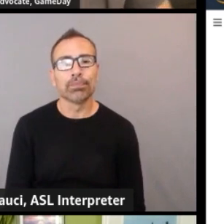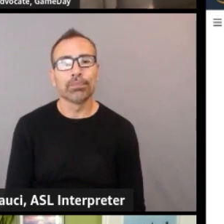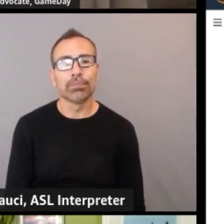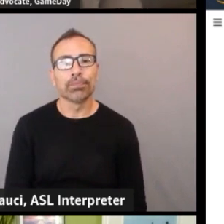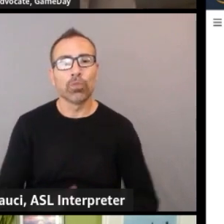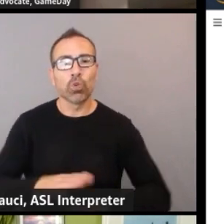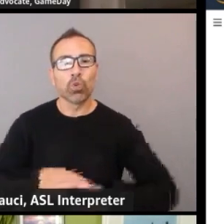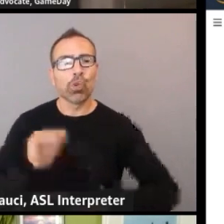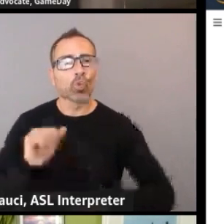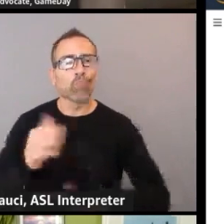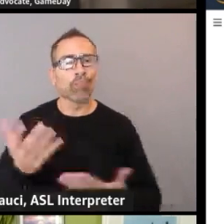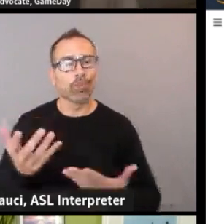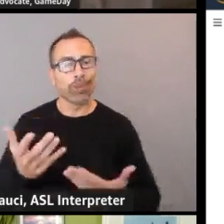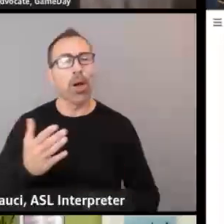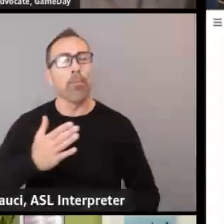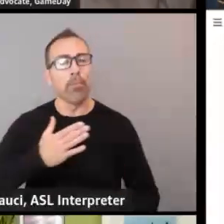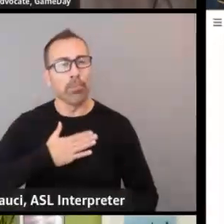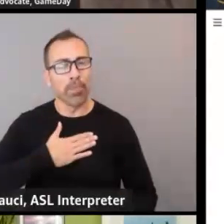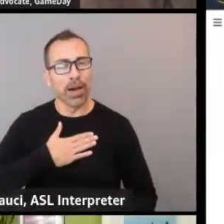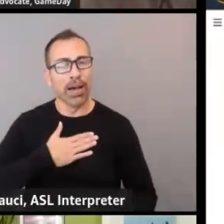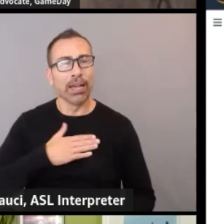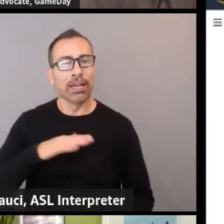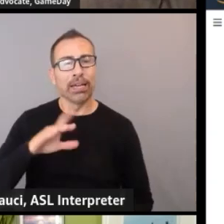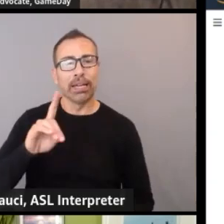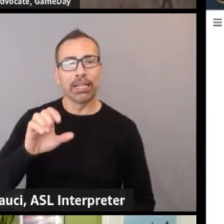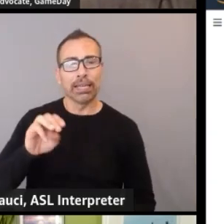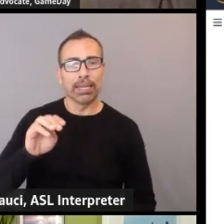my demo stack.